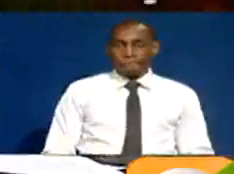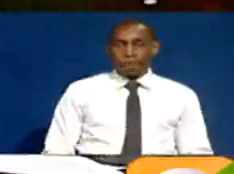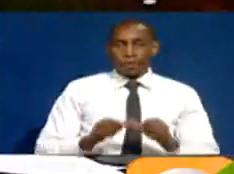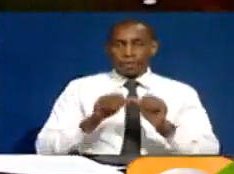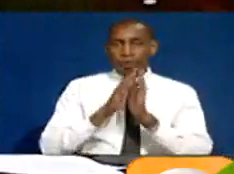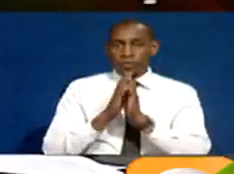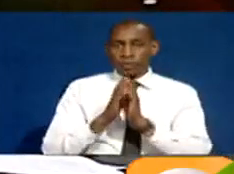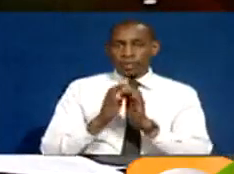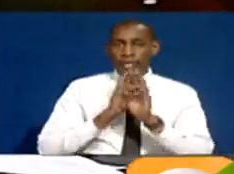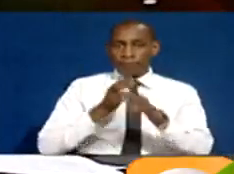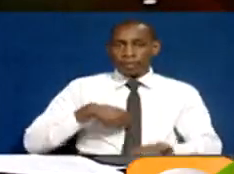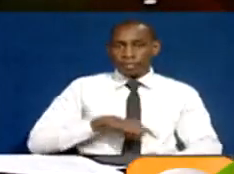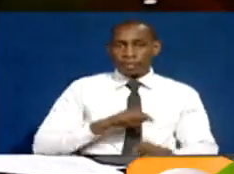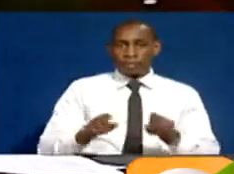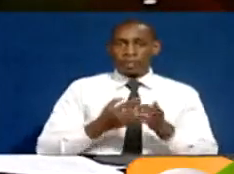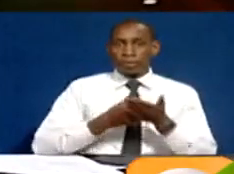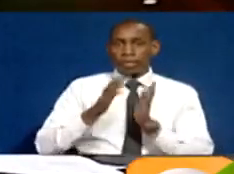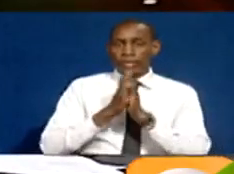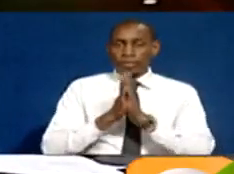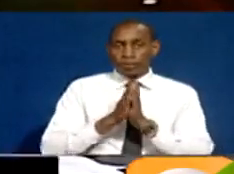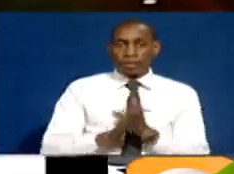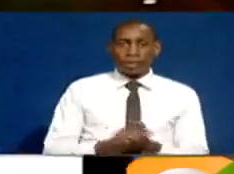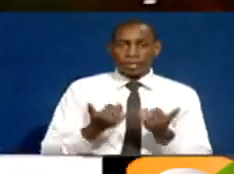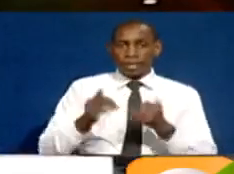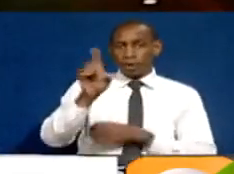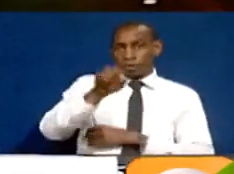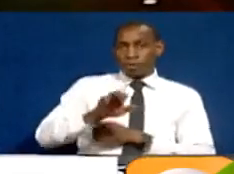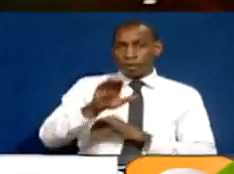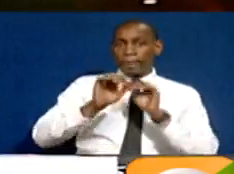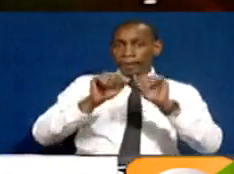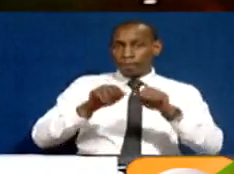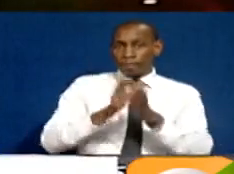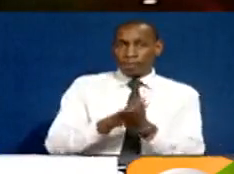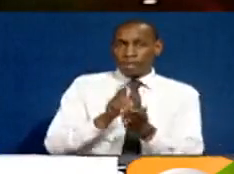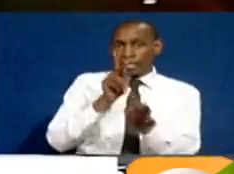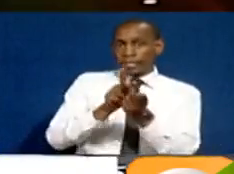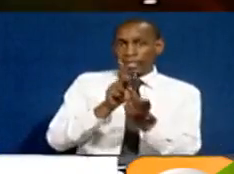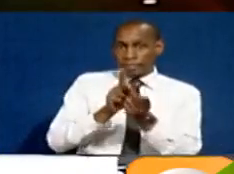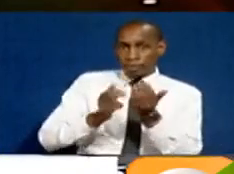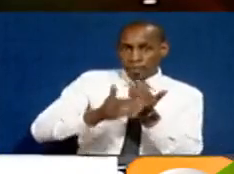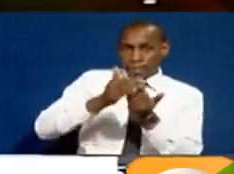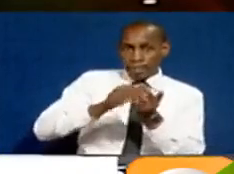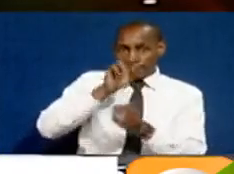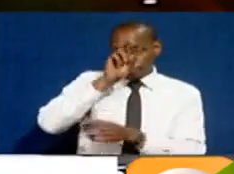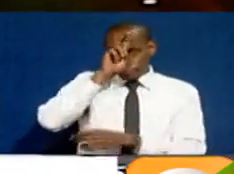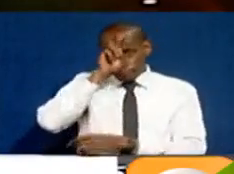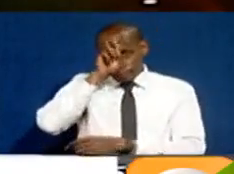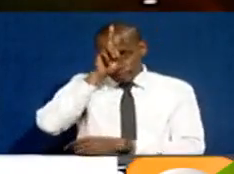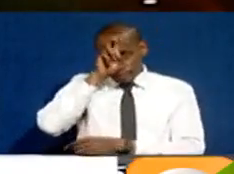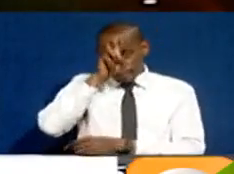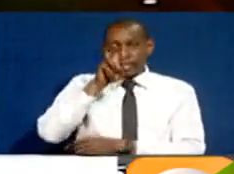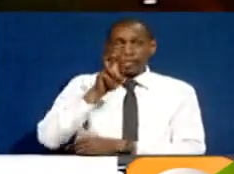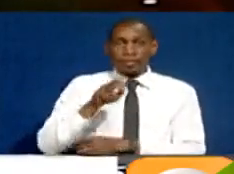To stay with Dennis for this next story, our weekly feature, Smart Farm. Now, the question is, would you adopt a snail and keep it as a